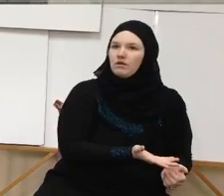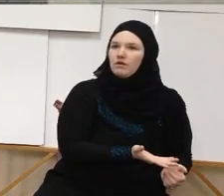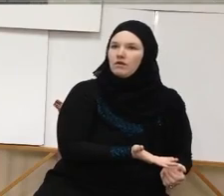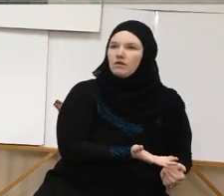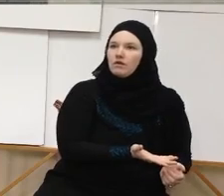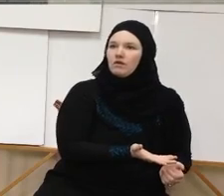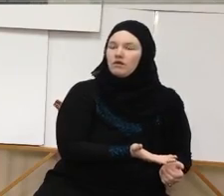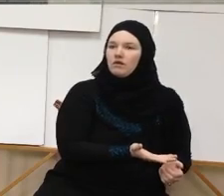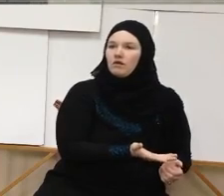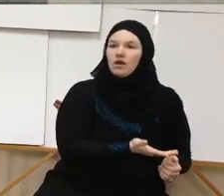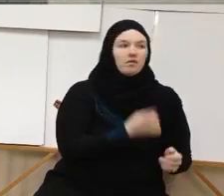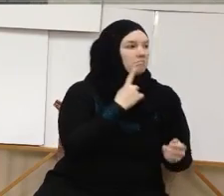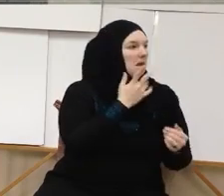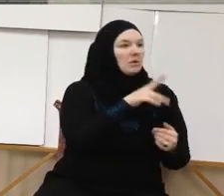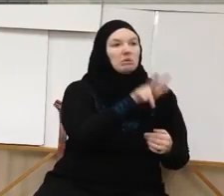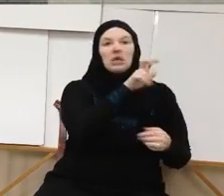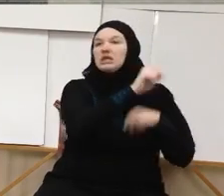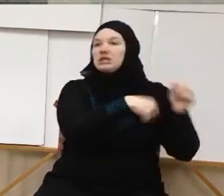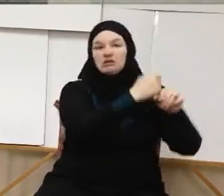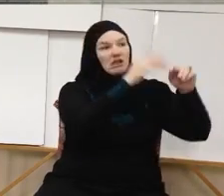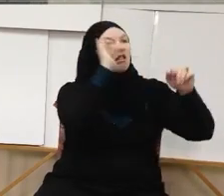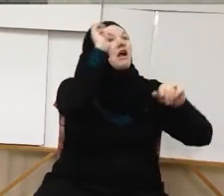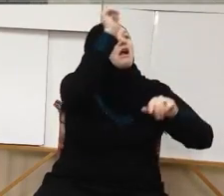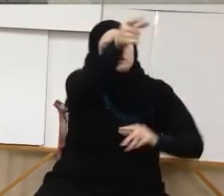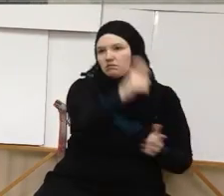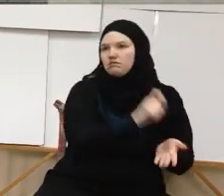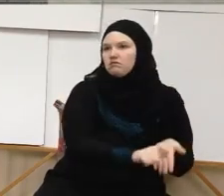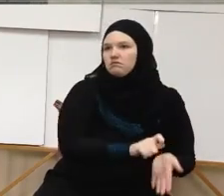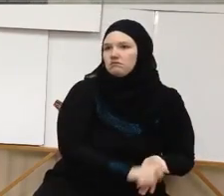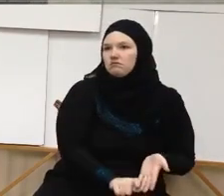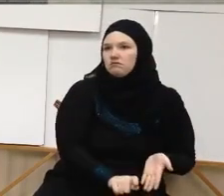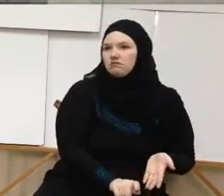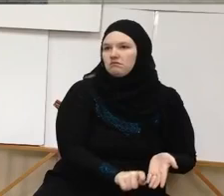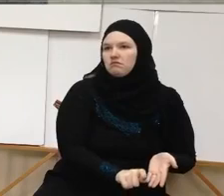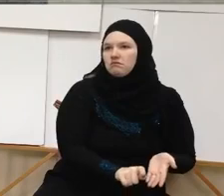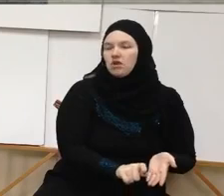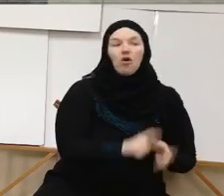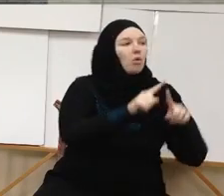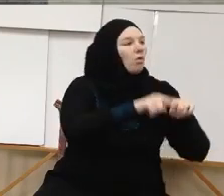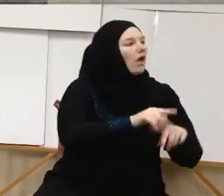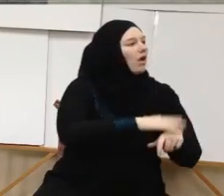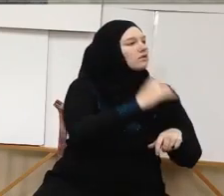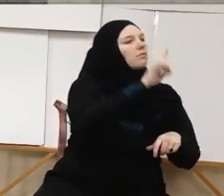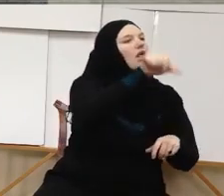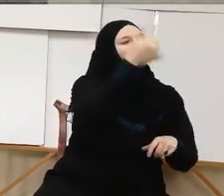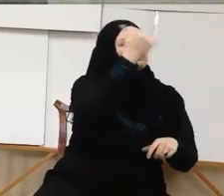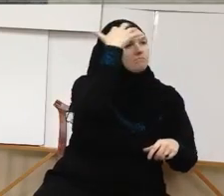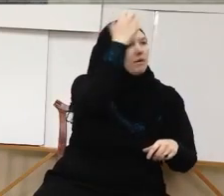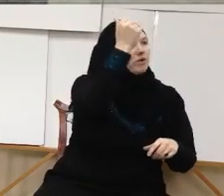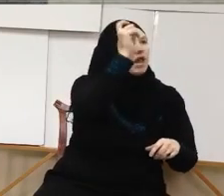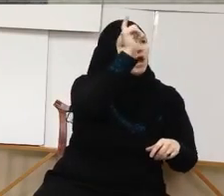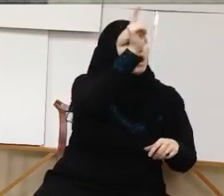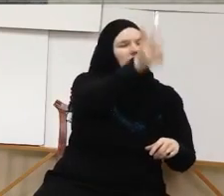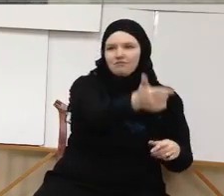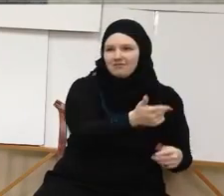distance is too far to rely on somebody's memory after generations have come and gone. So we have to be